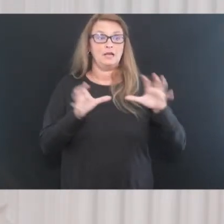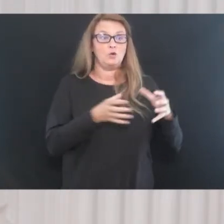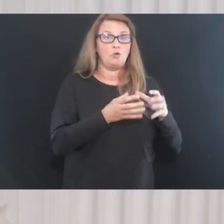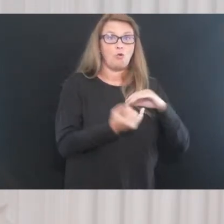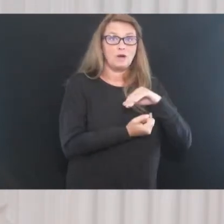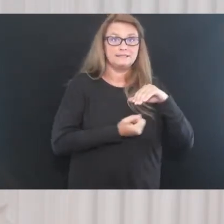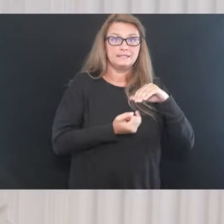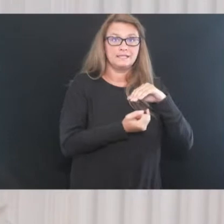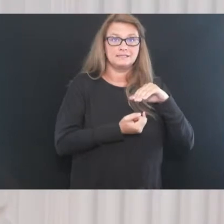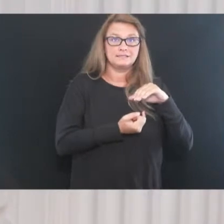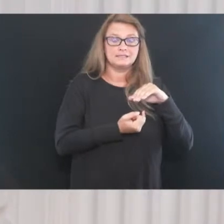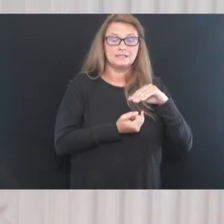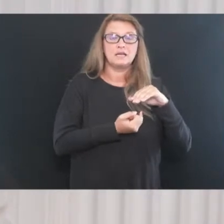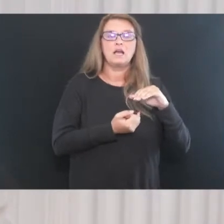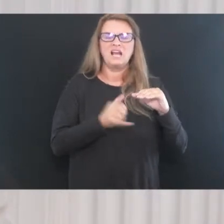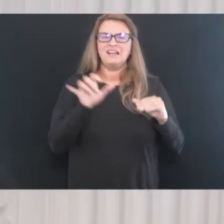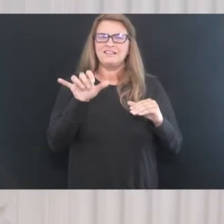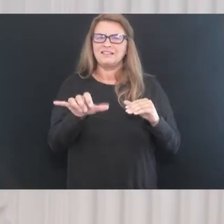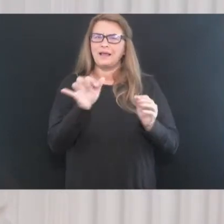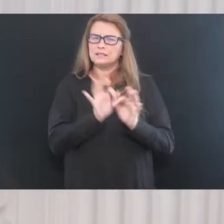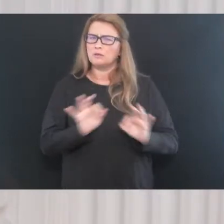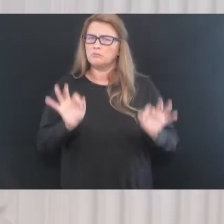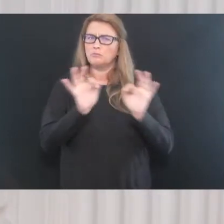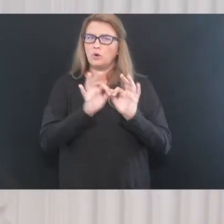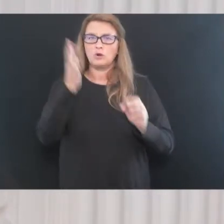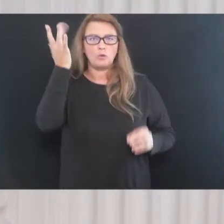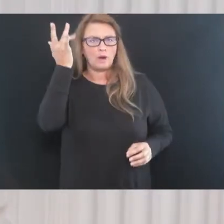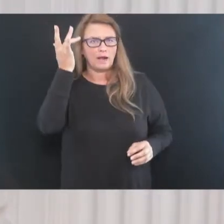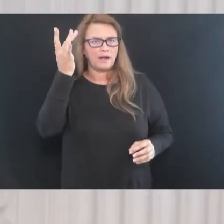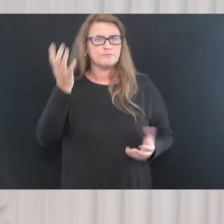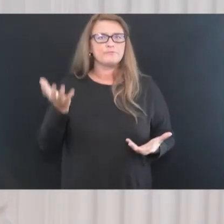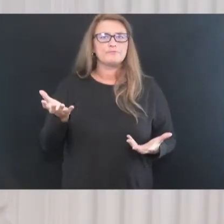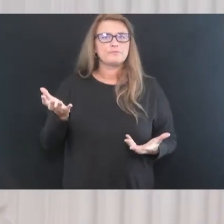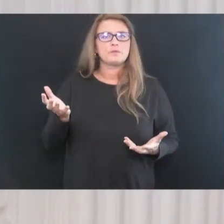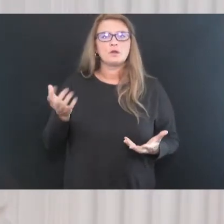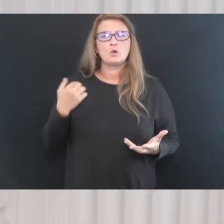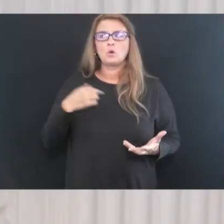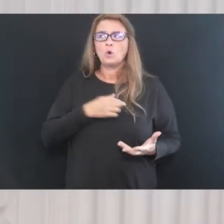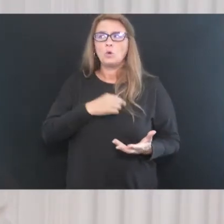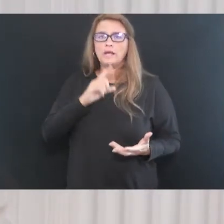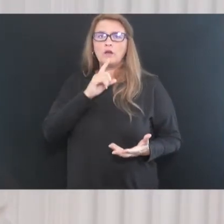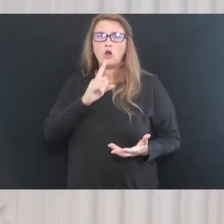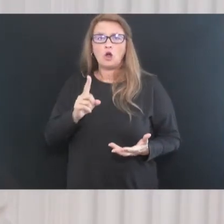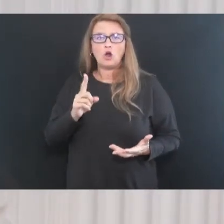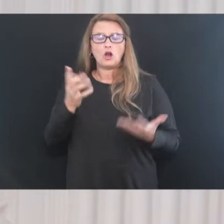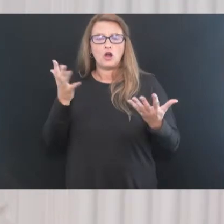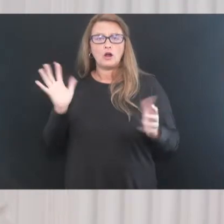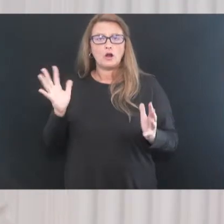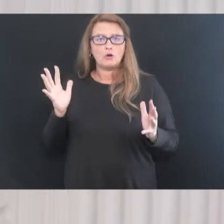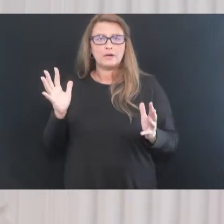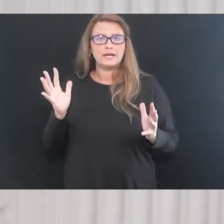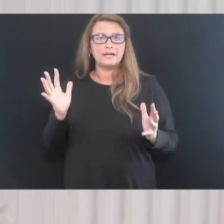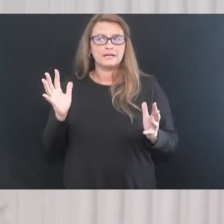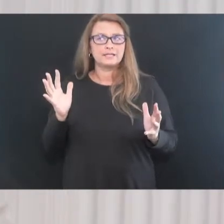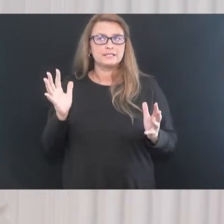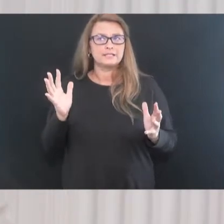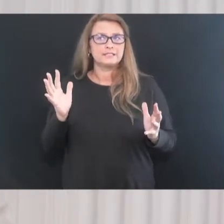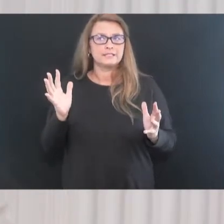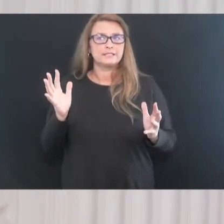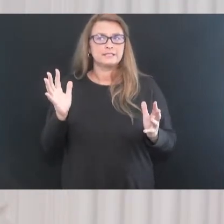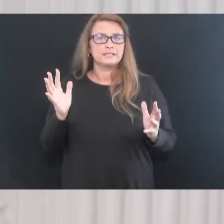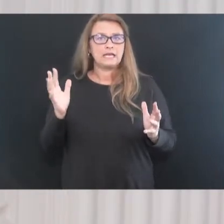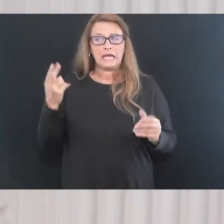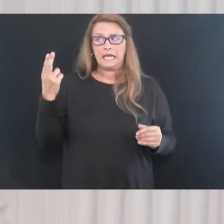And that is particularly important because, as the governor said, we are at a point that is really quite